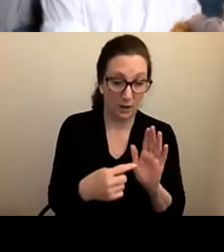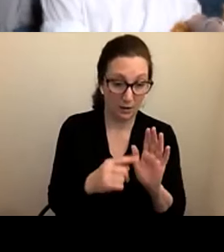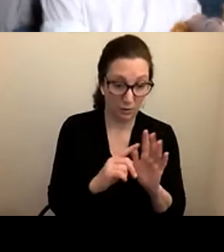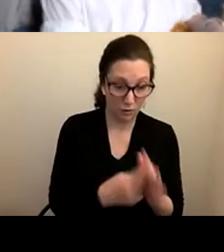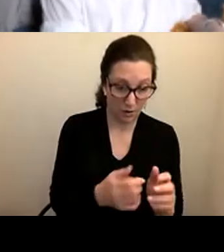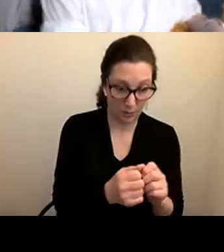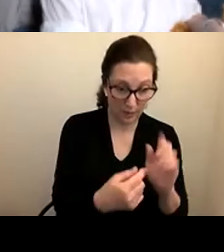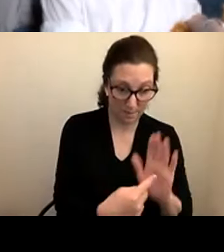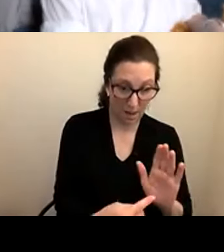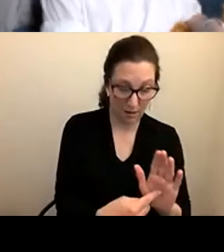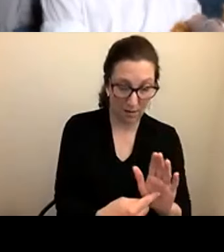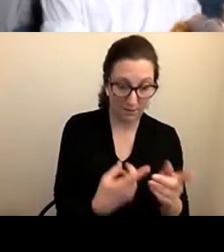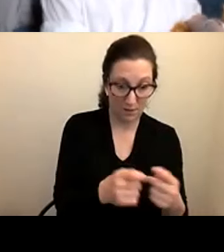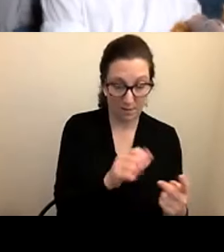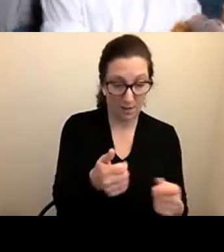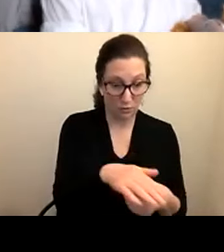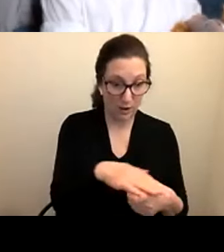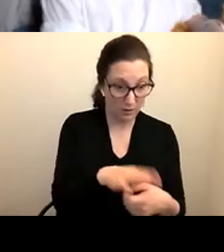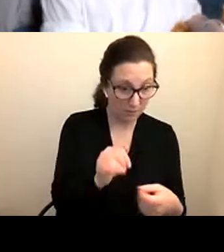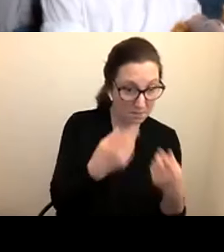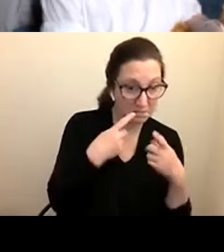elsewhere, but reserving the